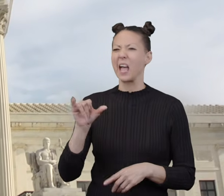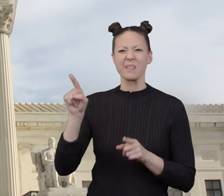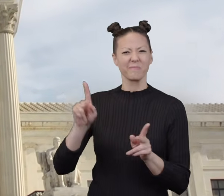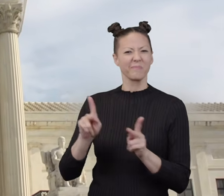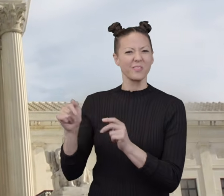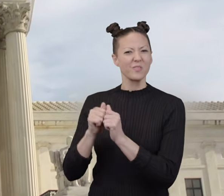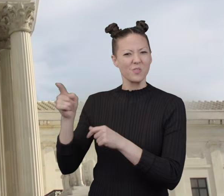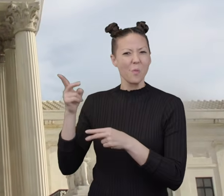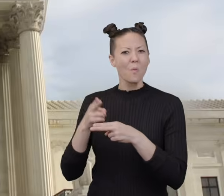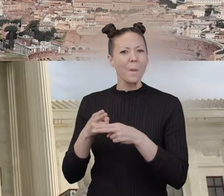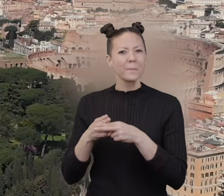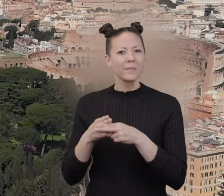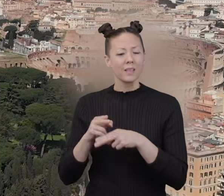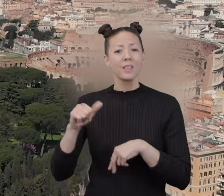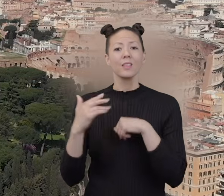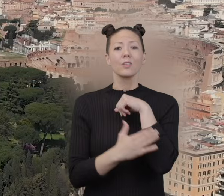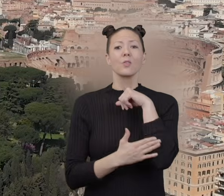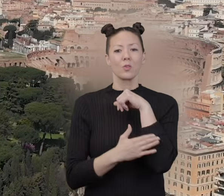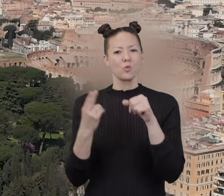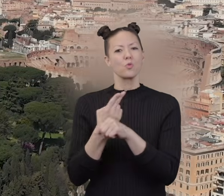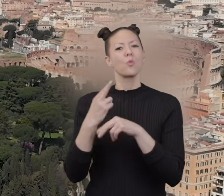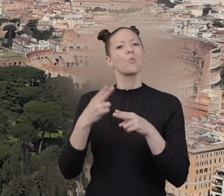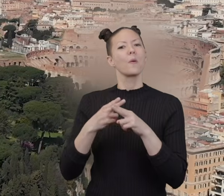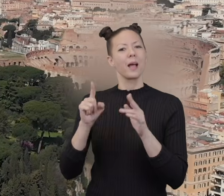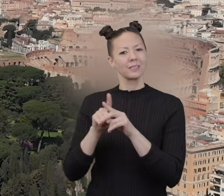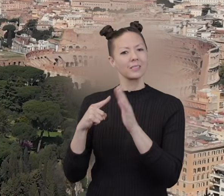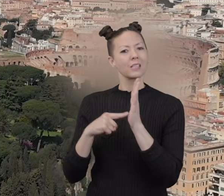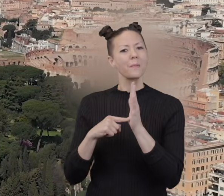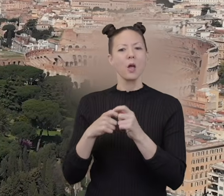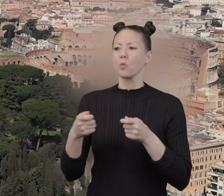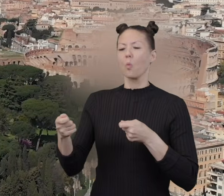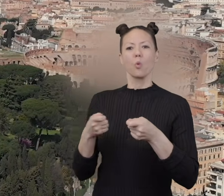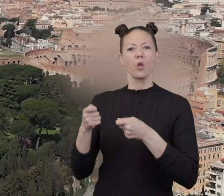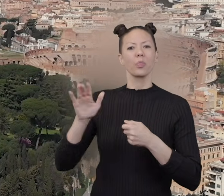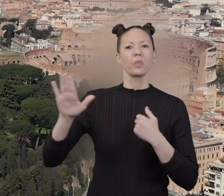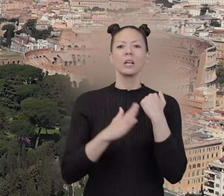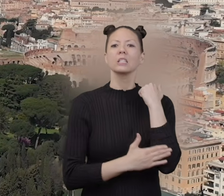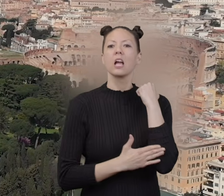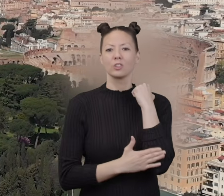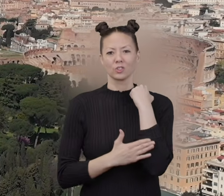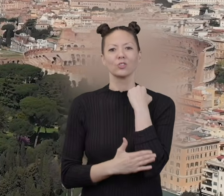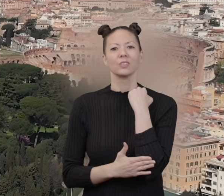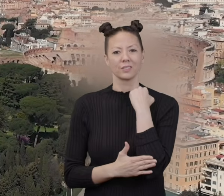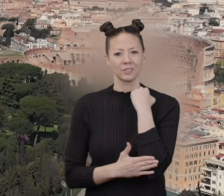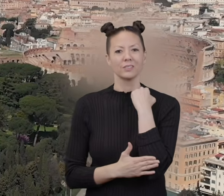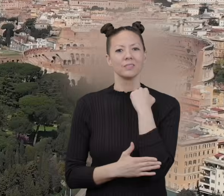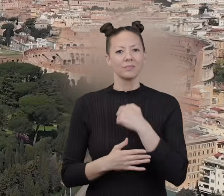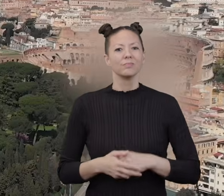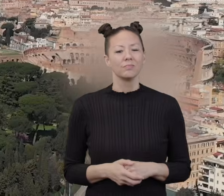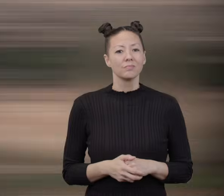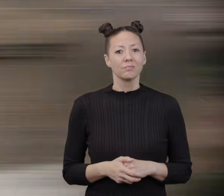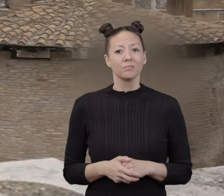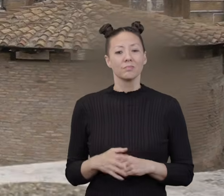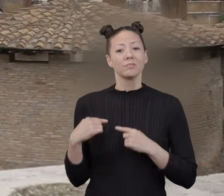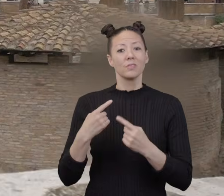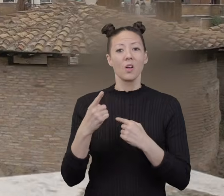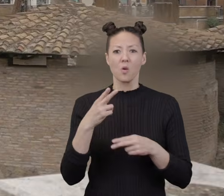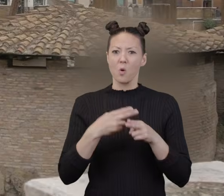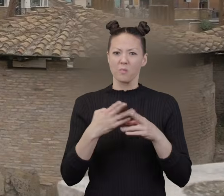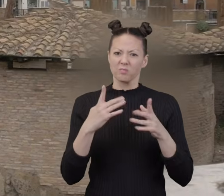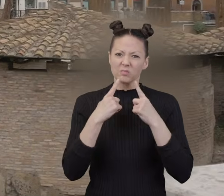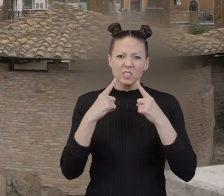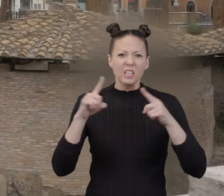just like Rome had. Other countries use Rome as an example of how to rule and run their countries. But along with